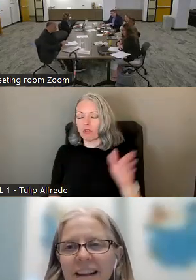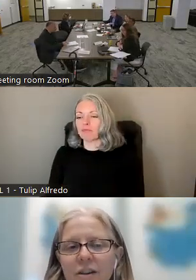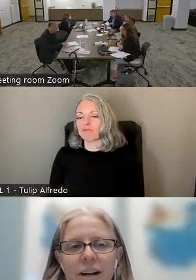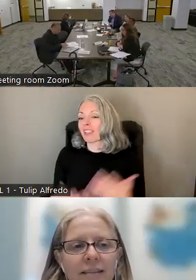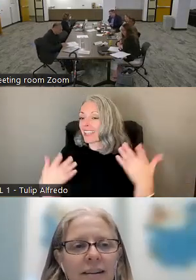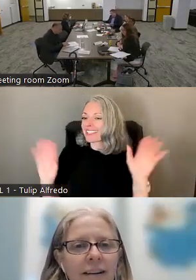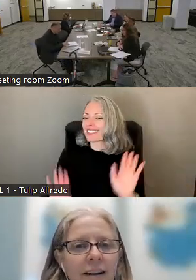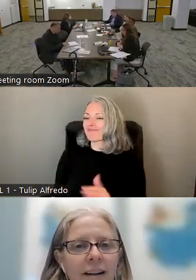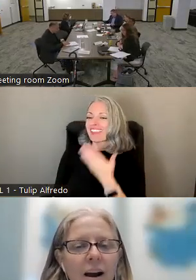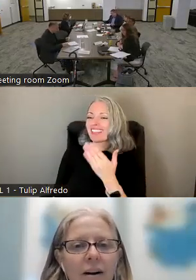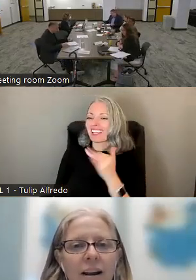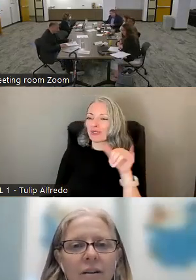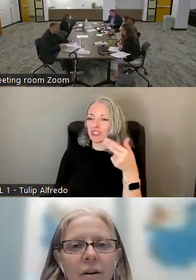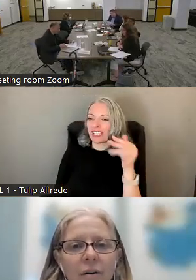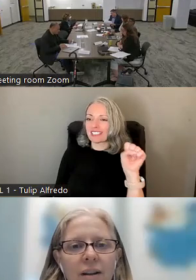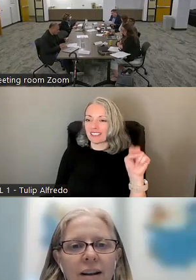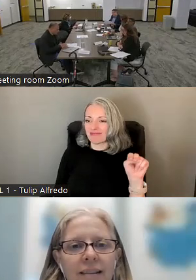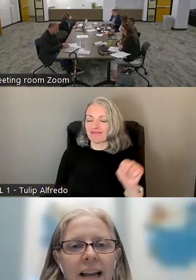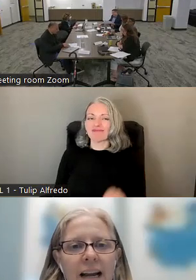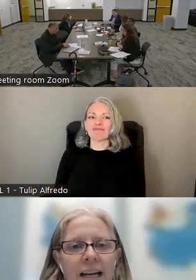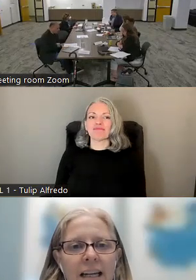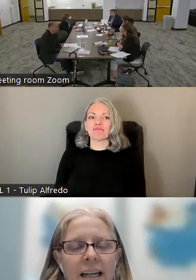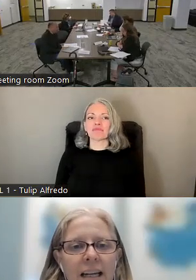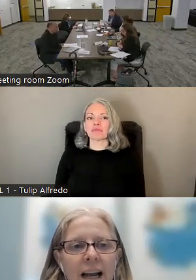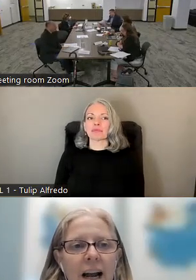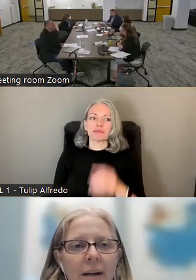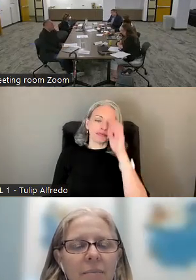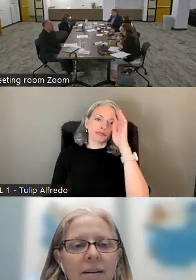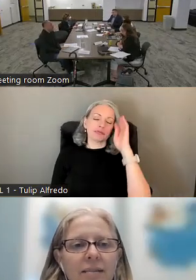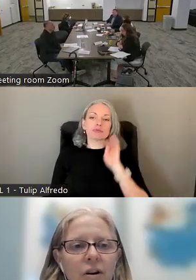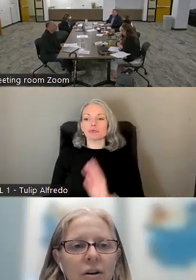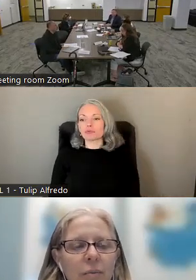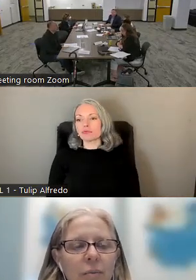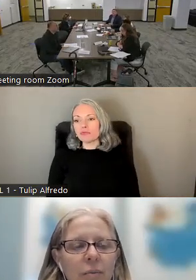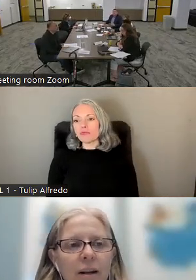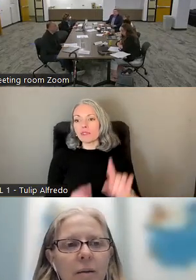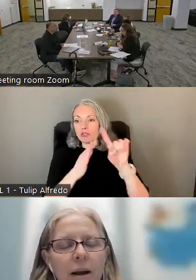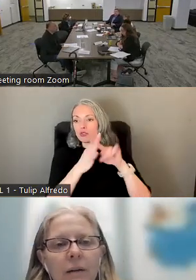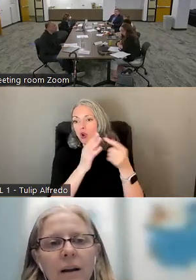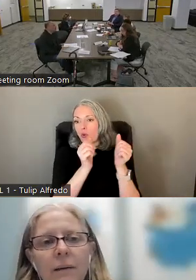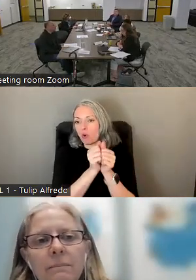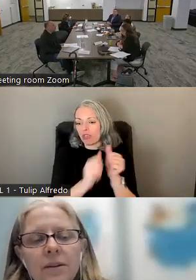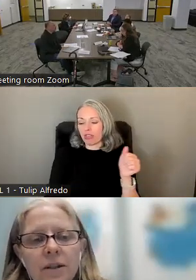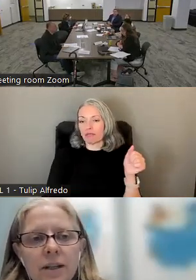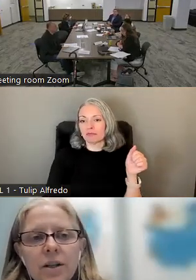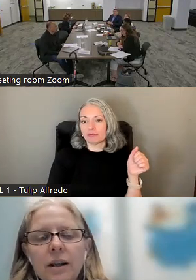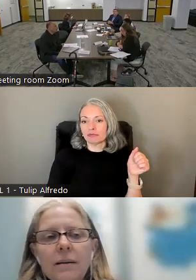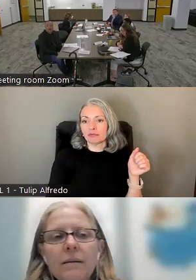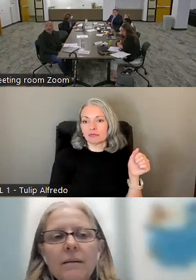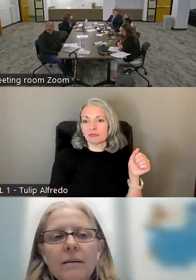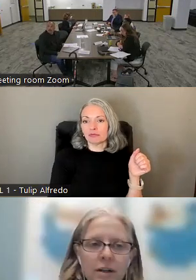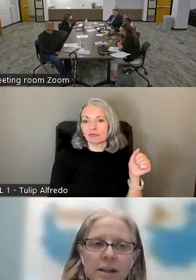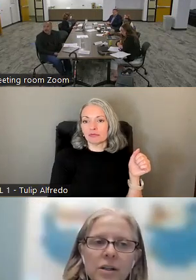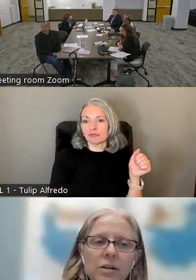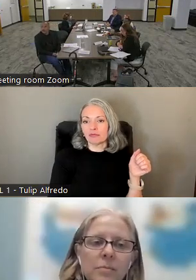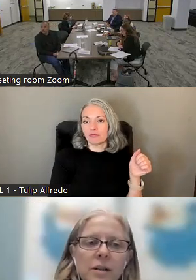Great. Thank you, Jason. All right, you can go to the next slide. I'm going to start with talking about legislation that